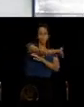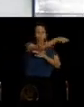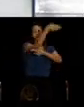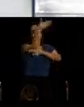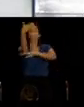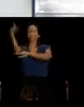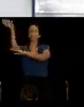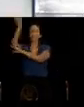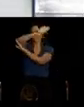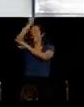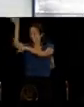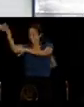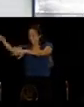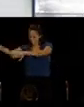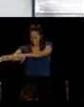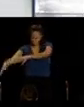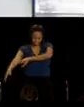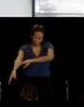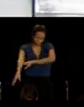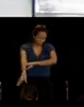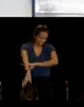proof through the